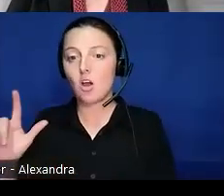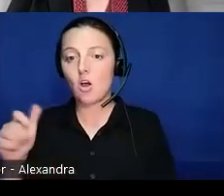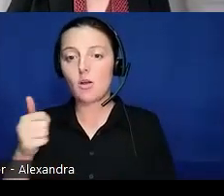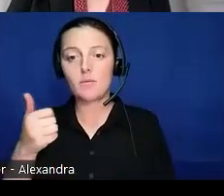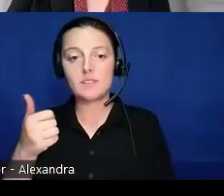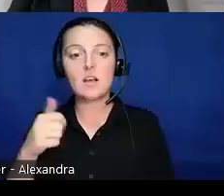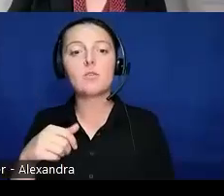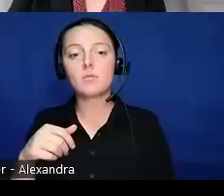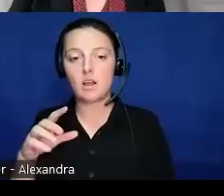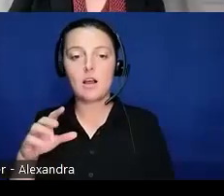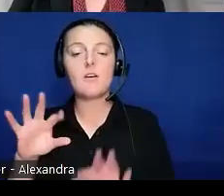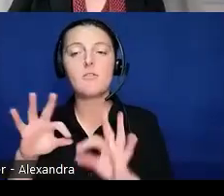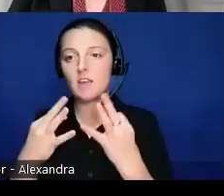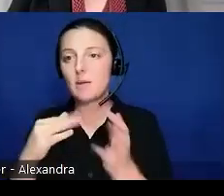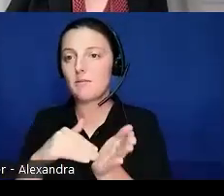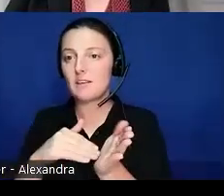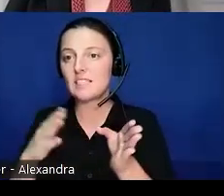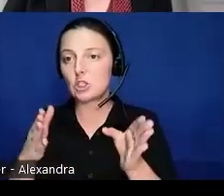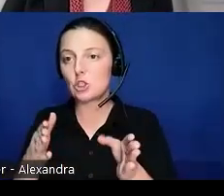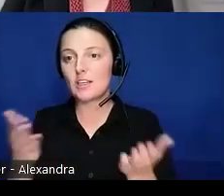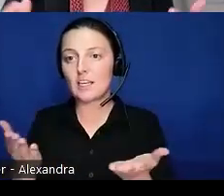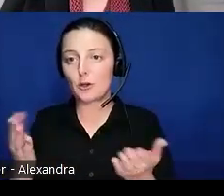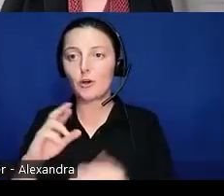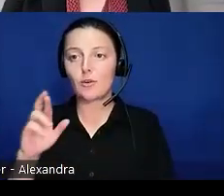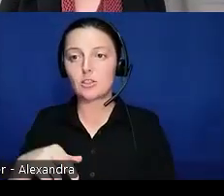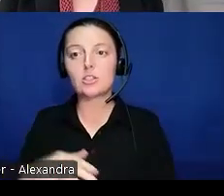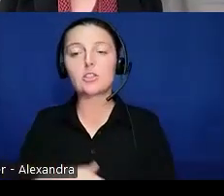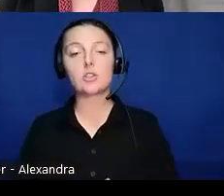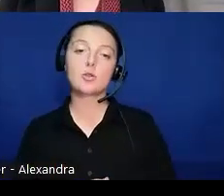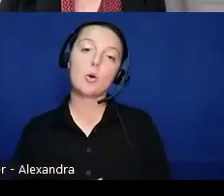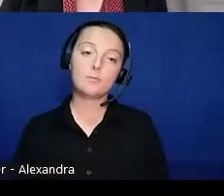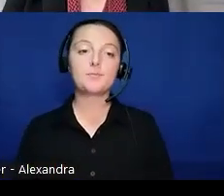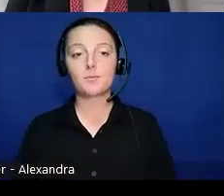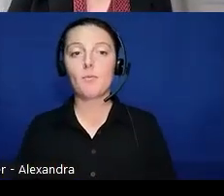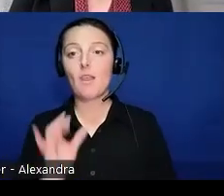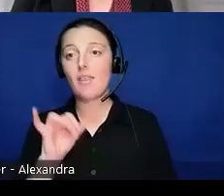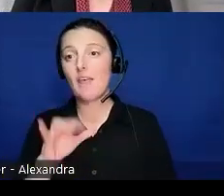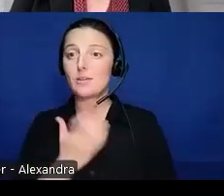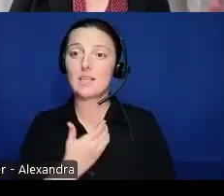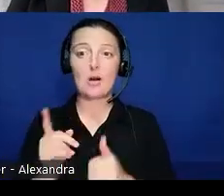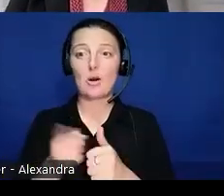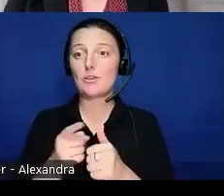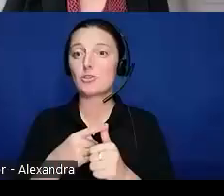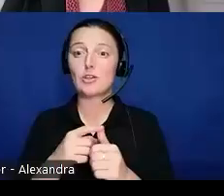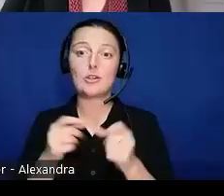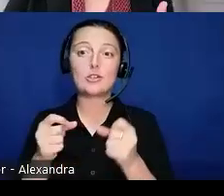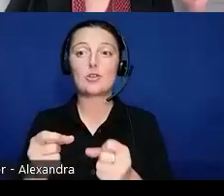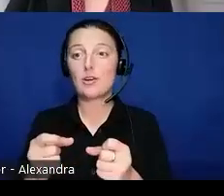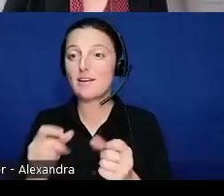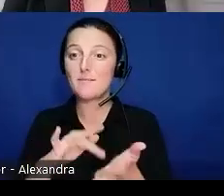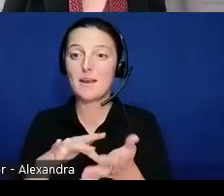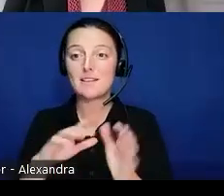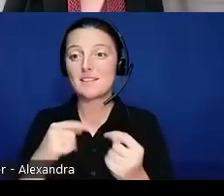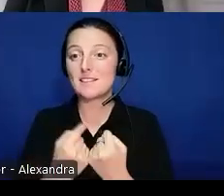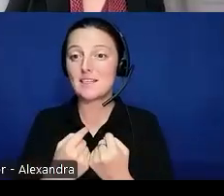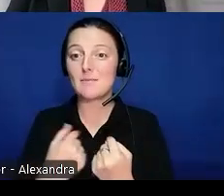in Rochester, and that was kind of our initial street medicine team. We based our model off of